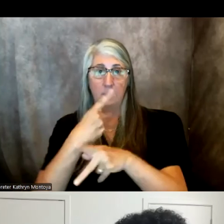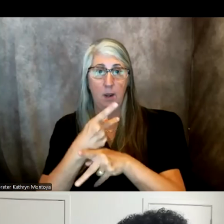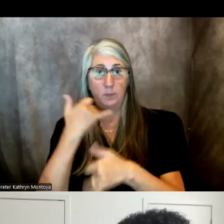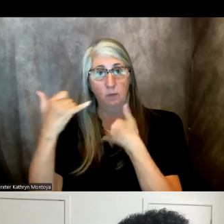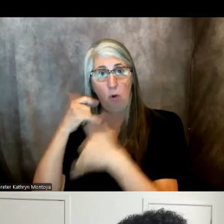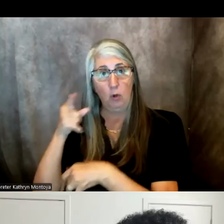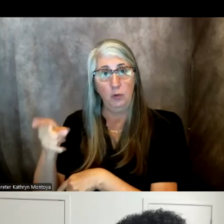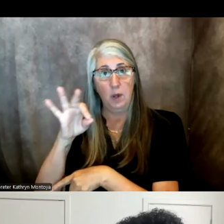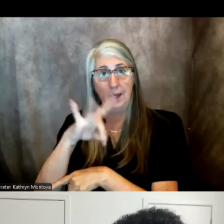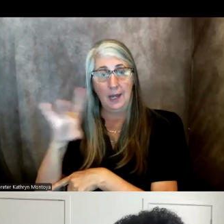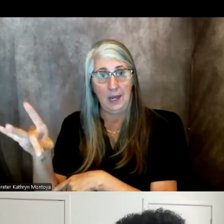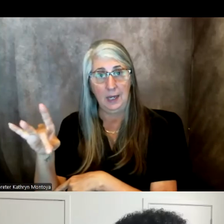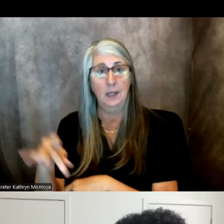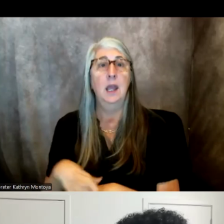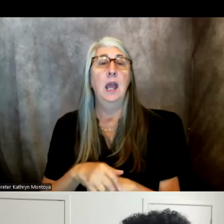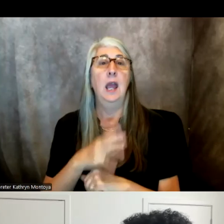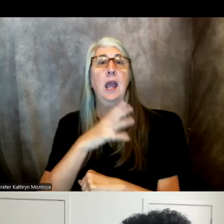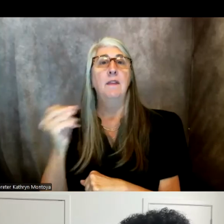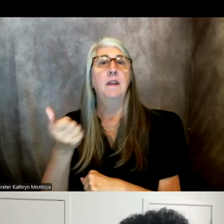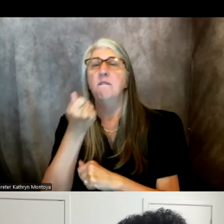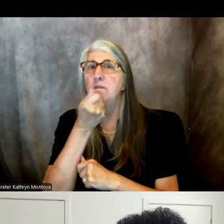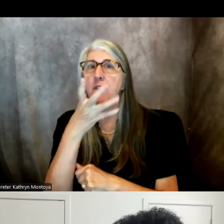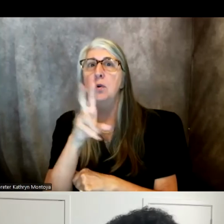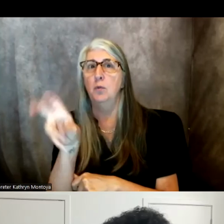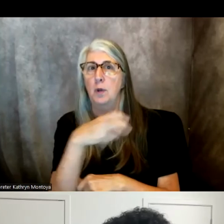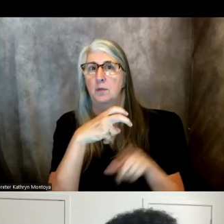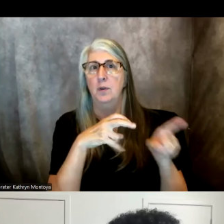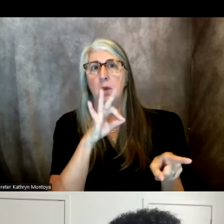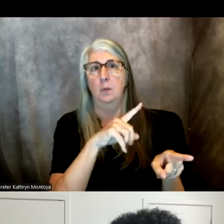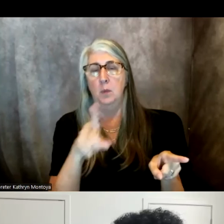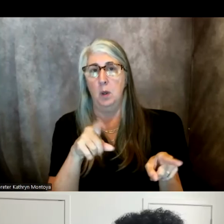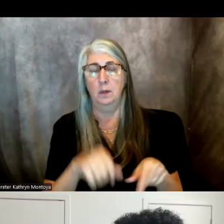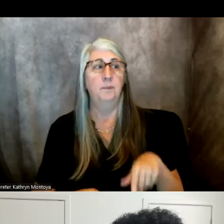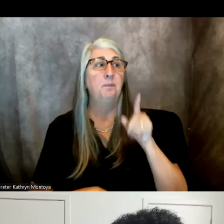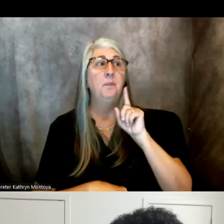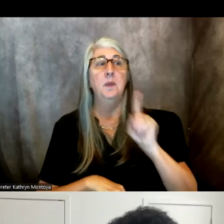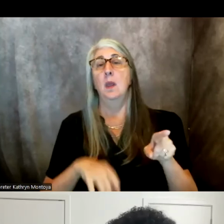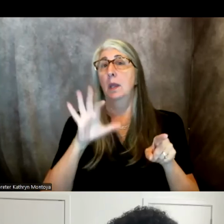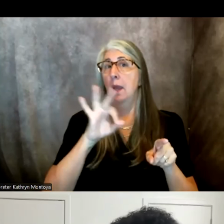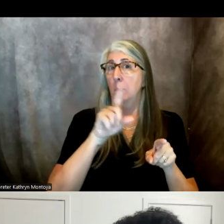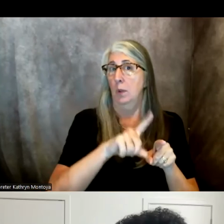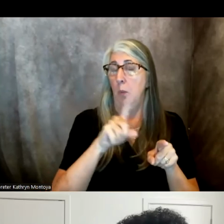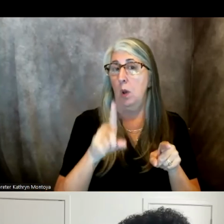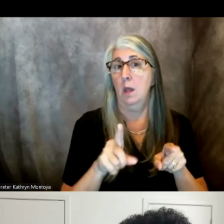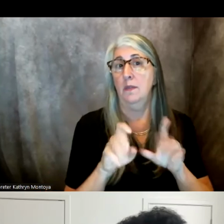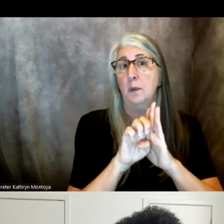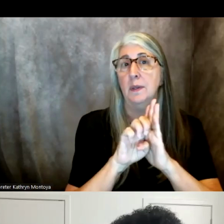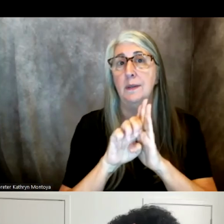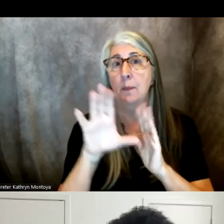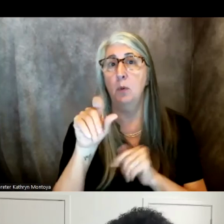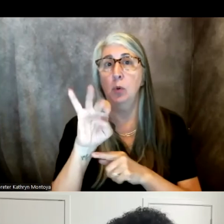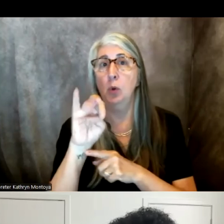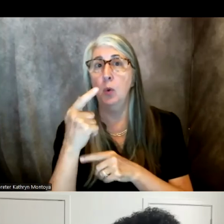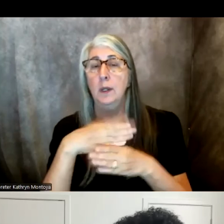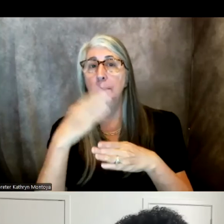and the low volume of calls that they end up needing to send to 911. On the 911 side, there was an example coding completed to show all of